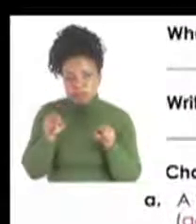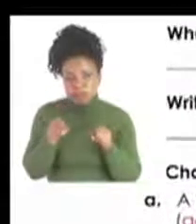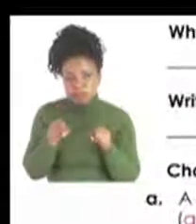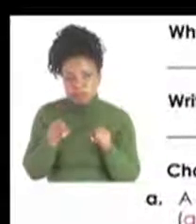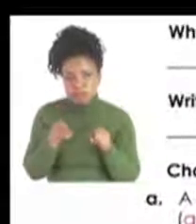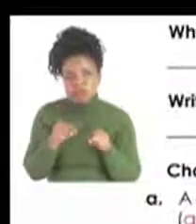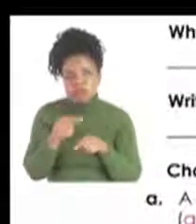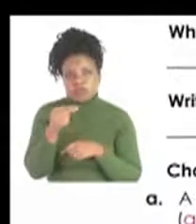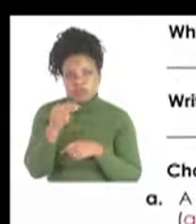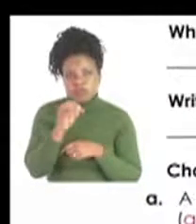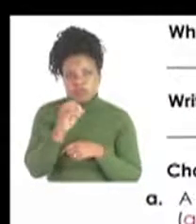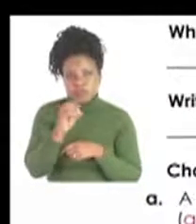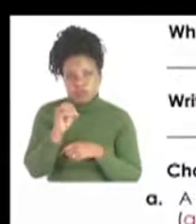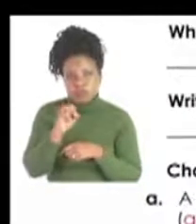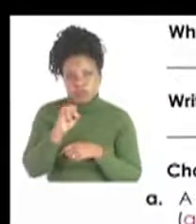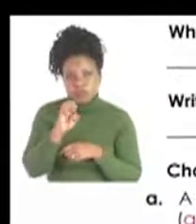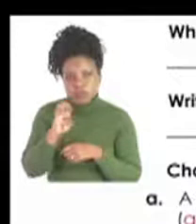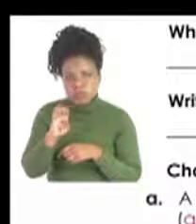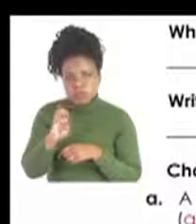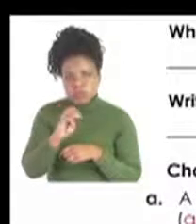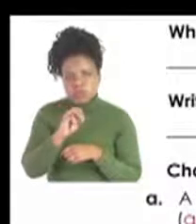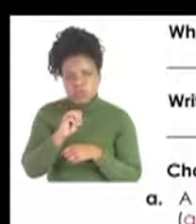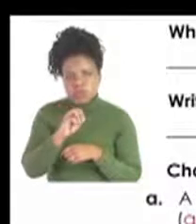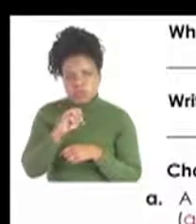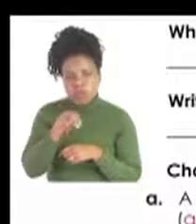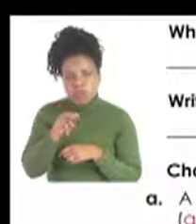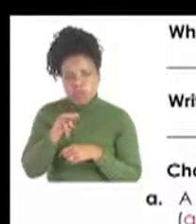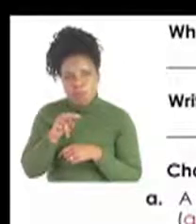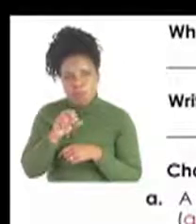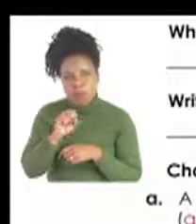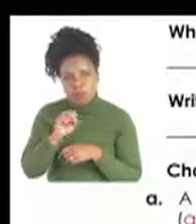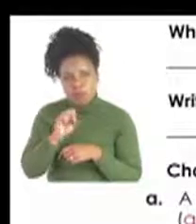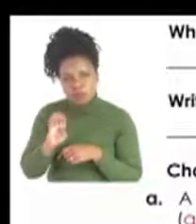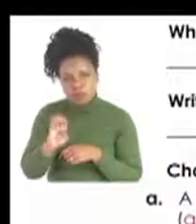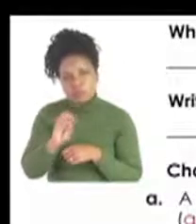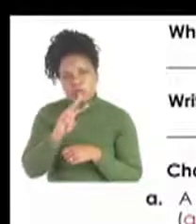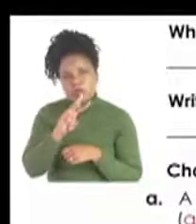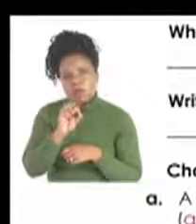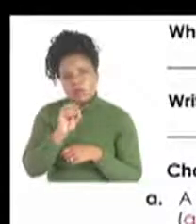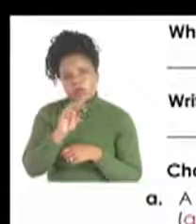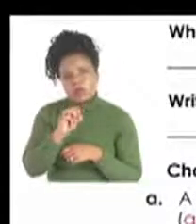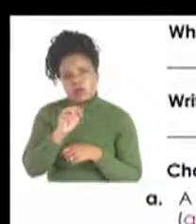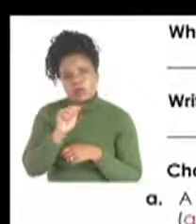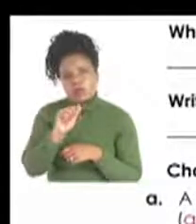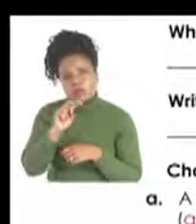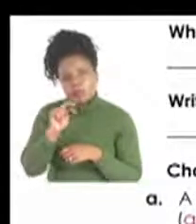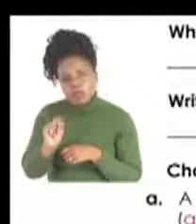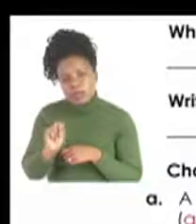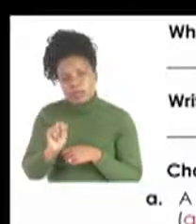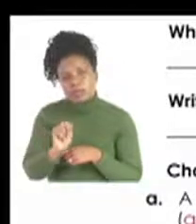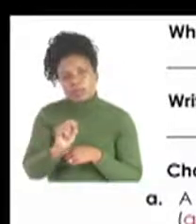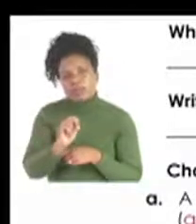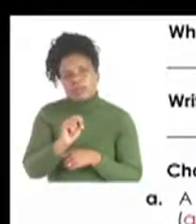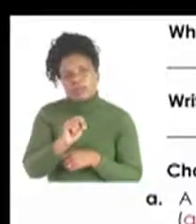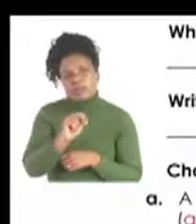2. A flock of wild geese just flew noisily overhead.